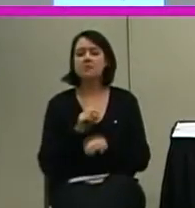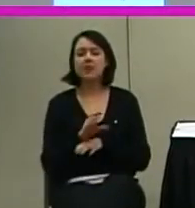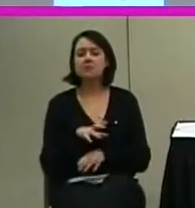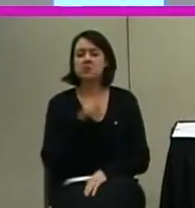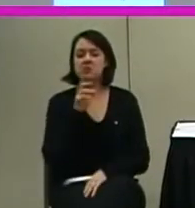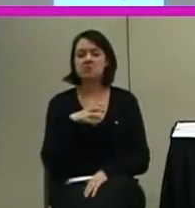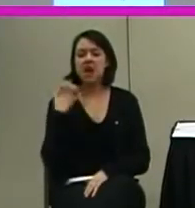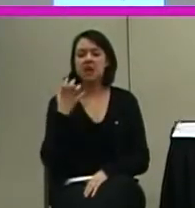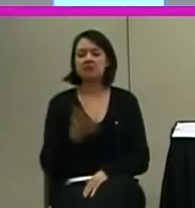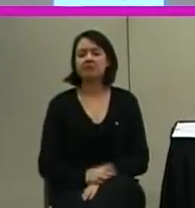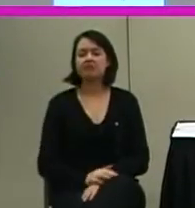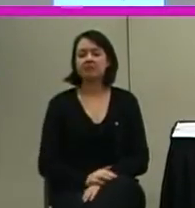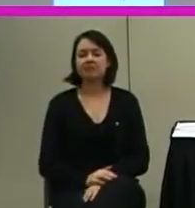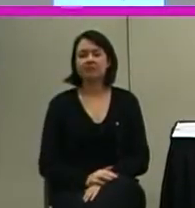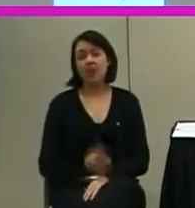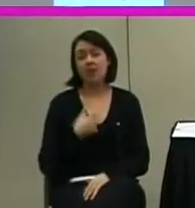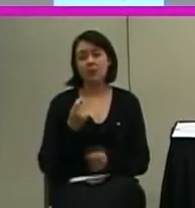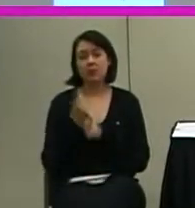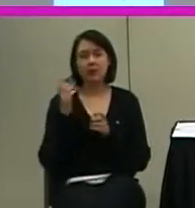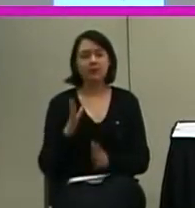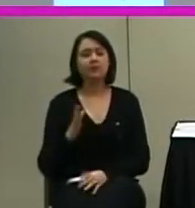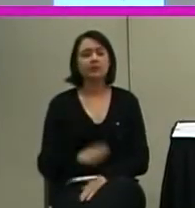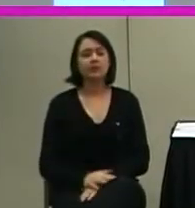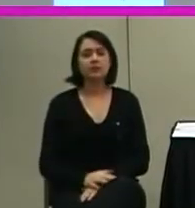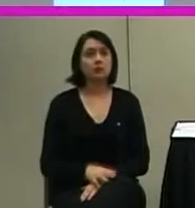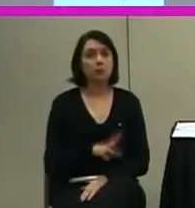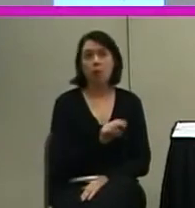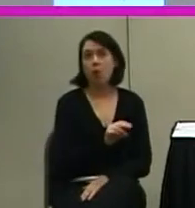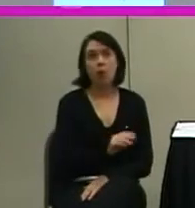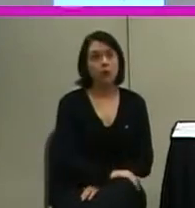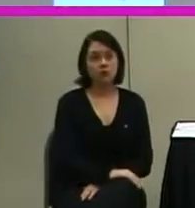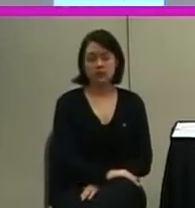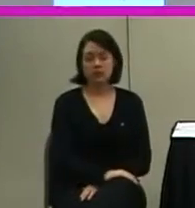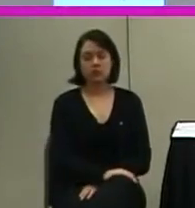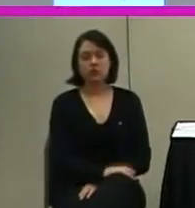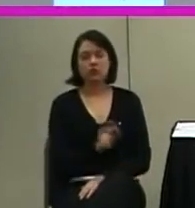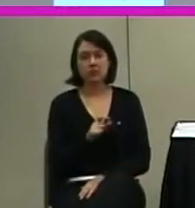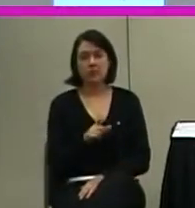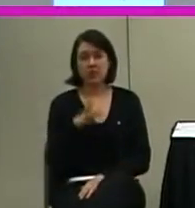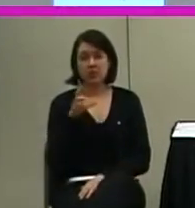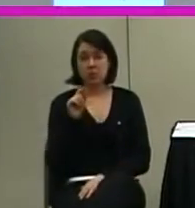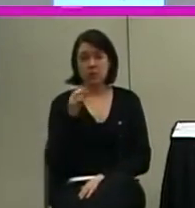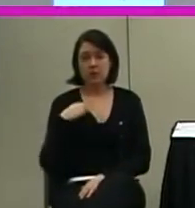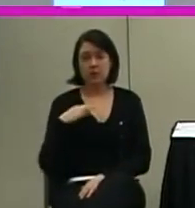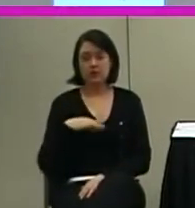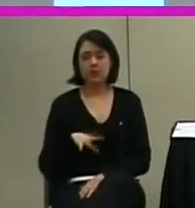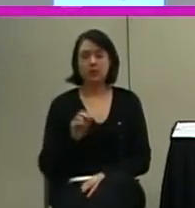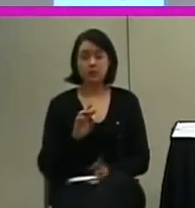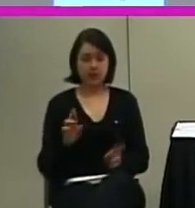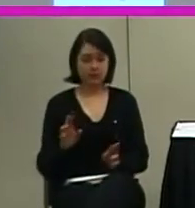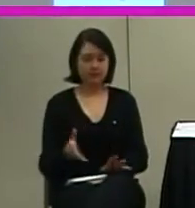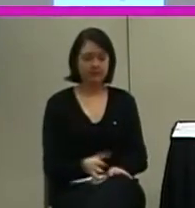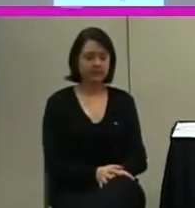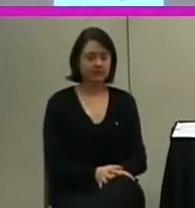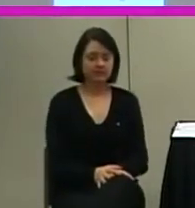mad. And then I'll be the winner. Give them 20 points. Okay, here we go. Ready?